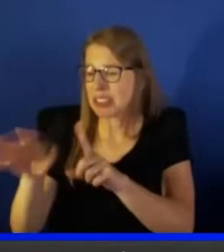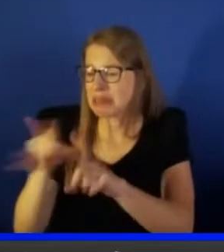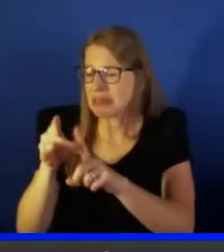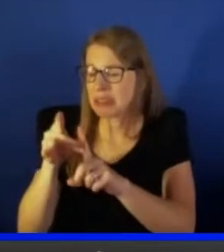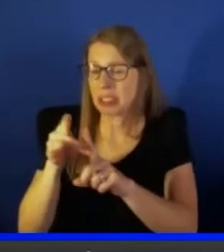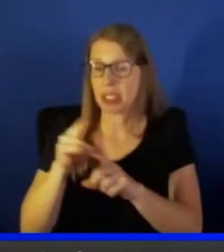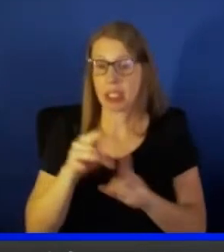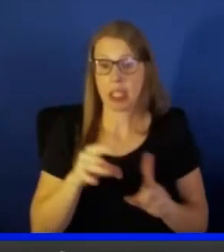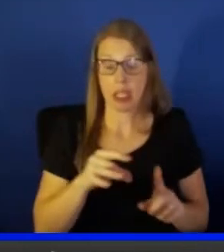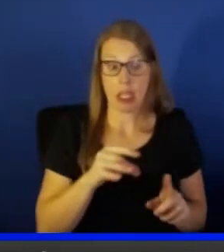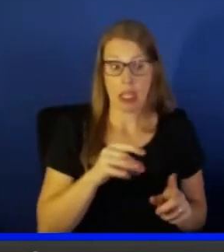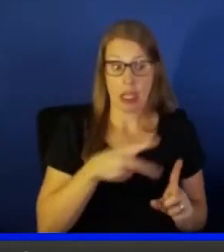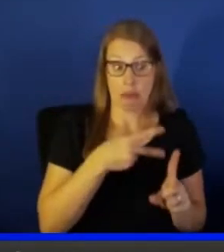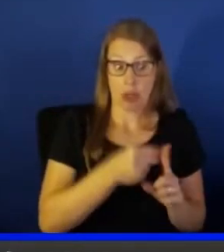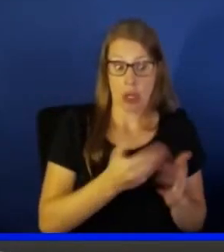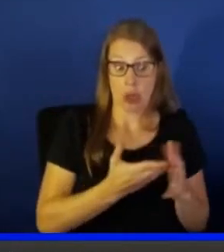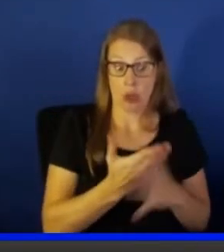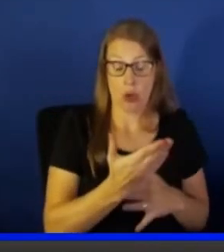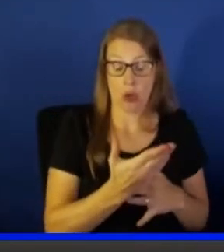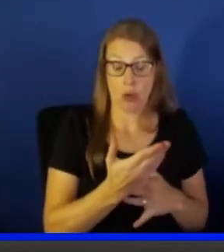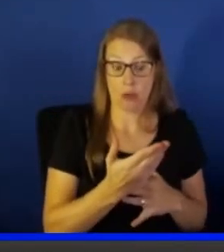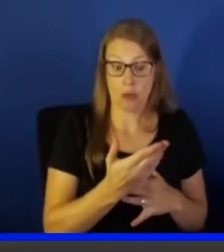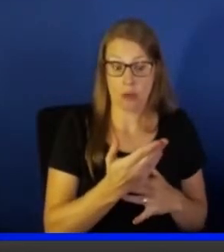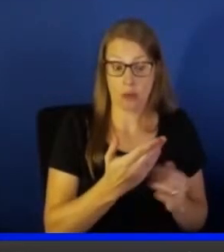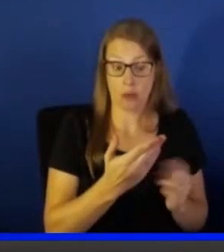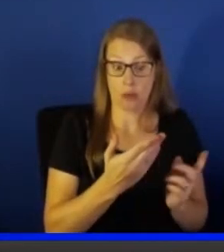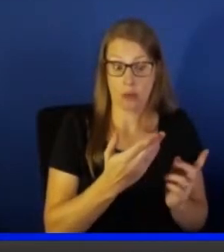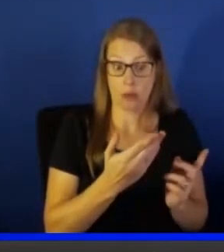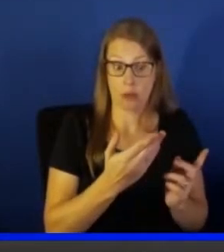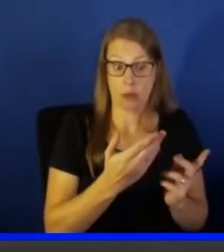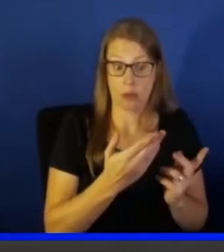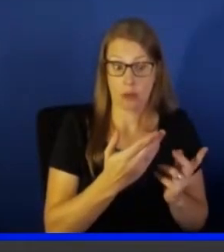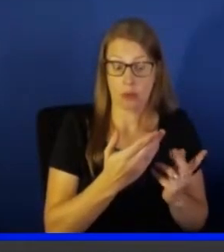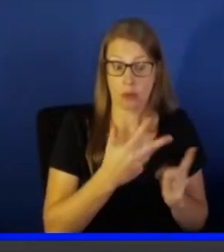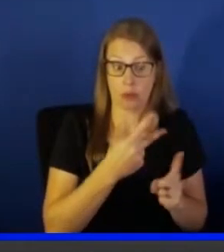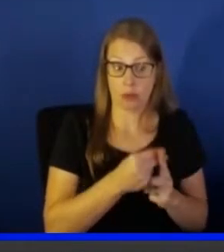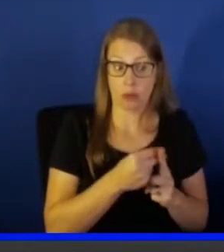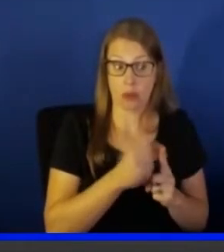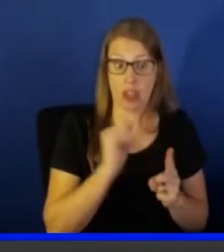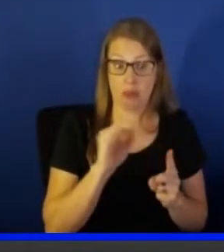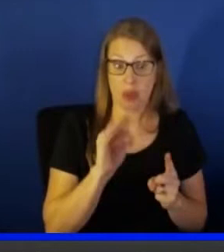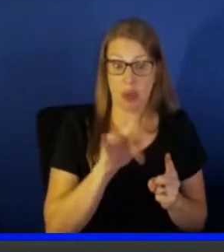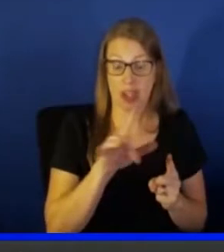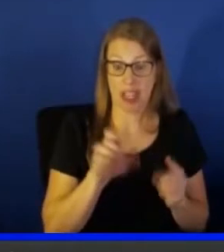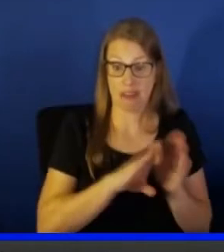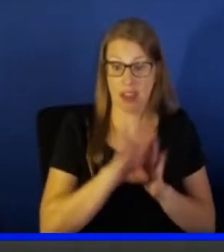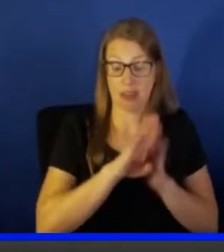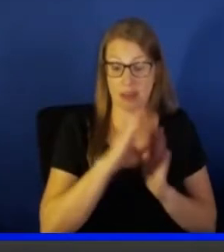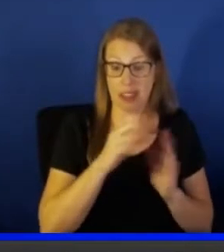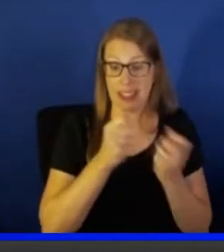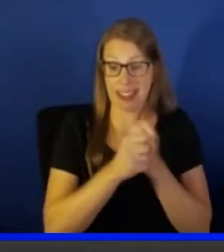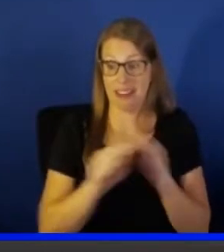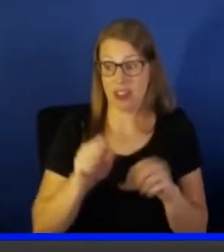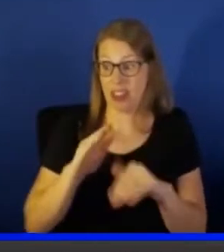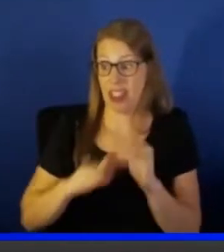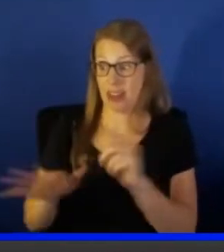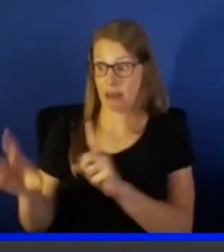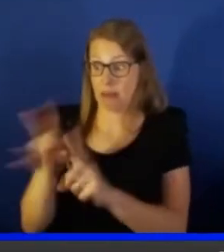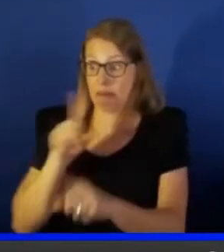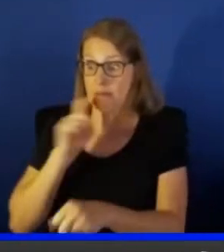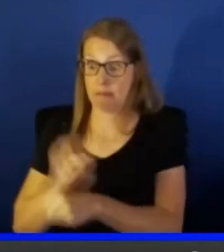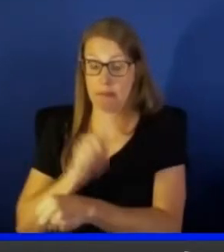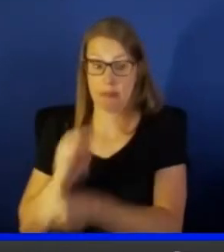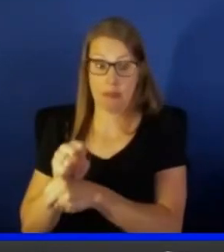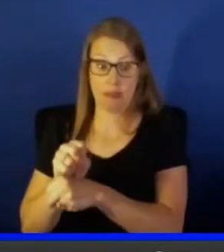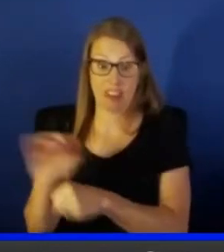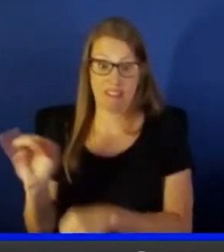going to be safer, because whenever you get infected, you never know what will happen, especially in those times that were when the vaccine was